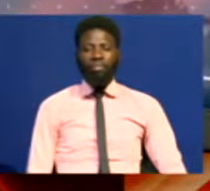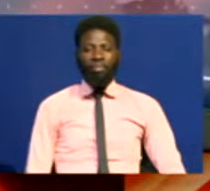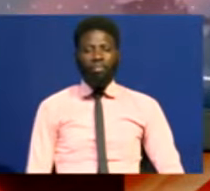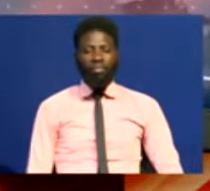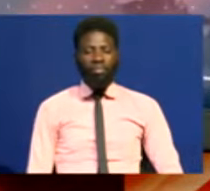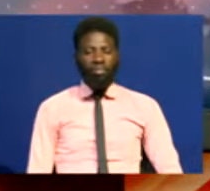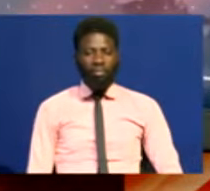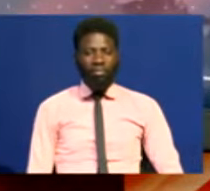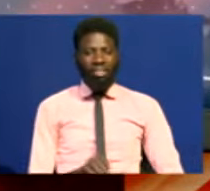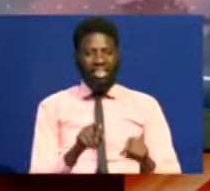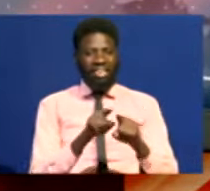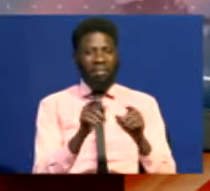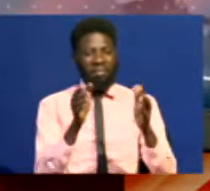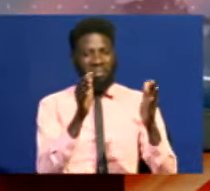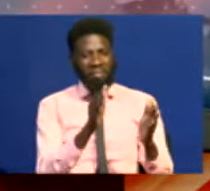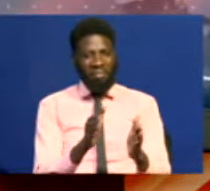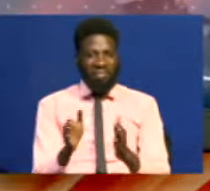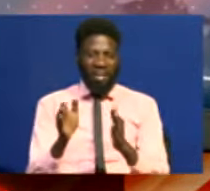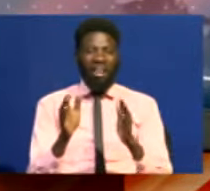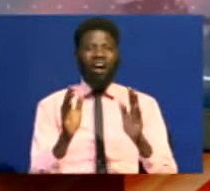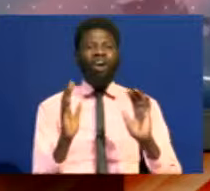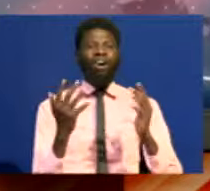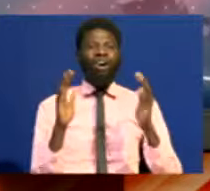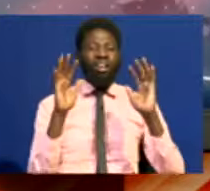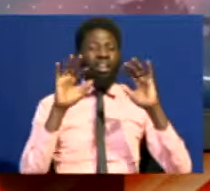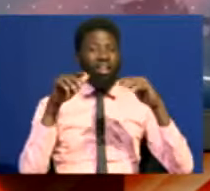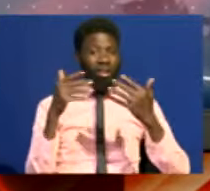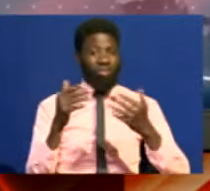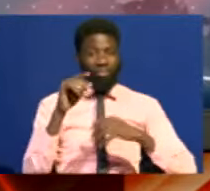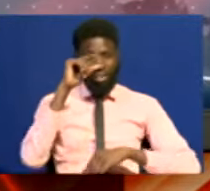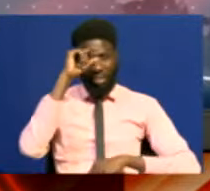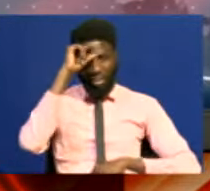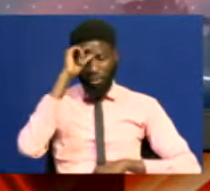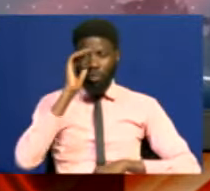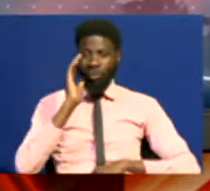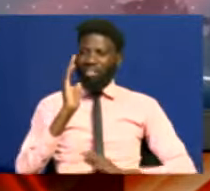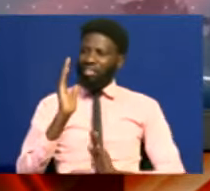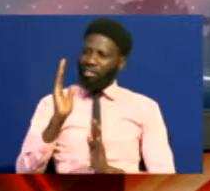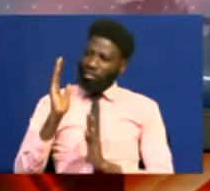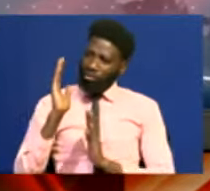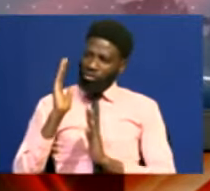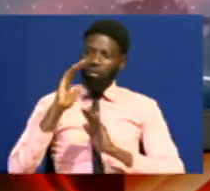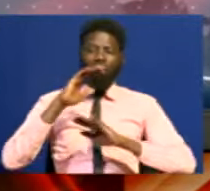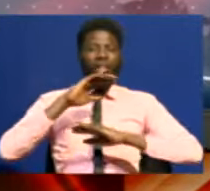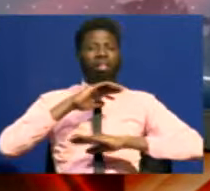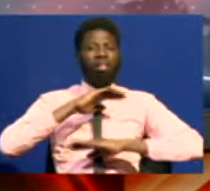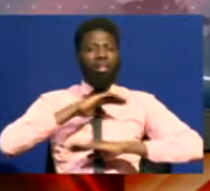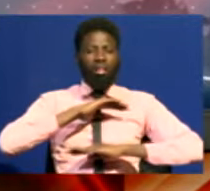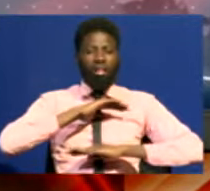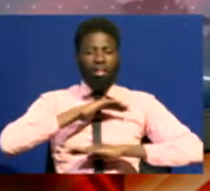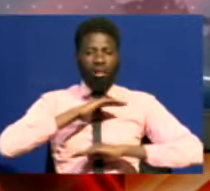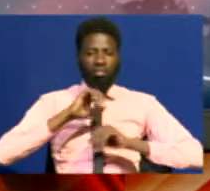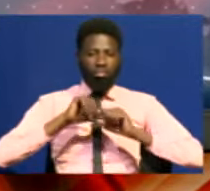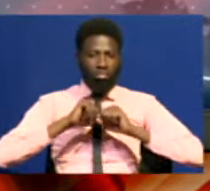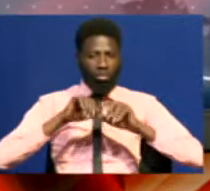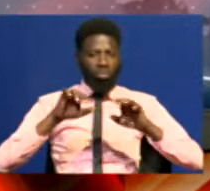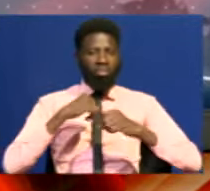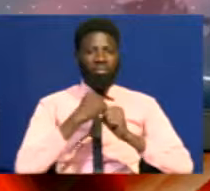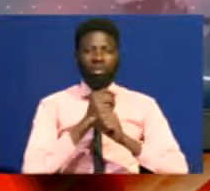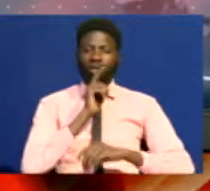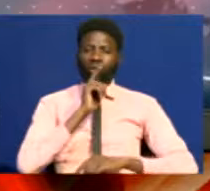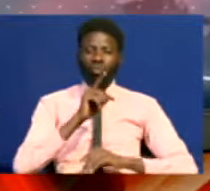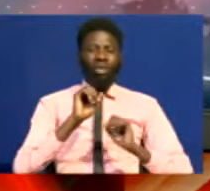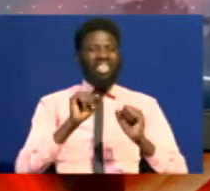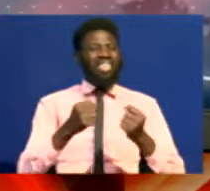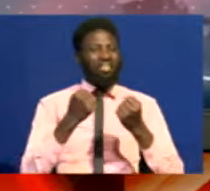Still with the preparations for the festivities, the government will deploy adequate security officers to ensure the safety of both life and property